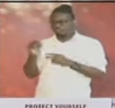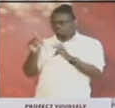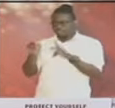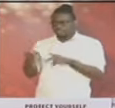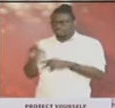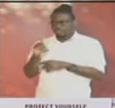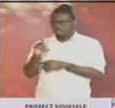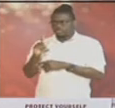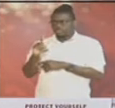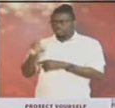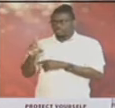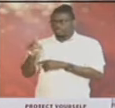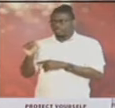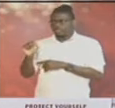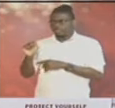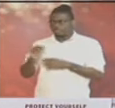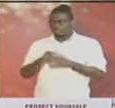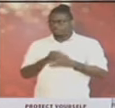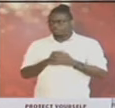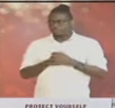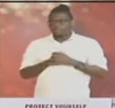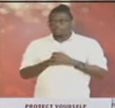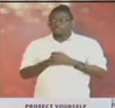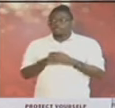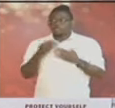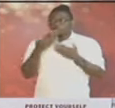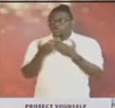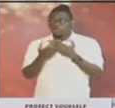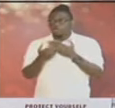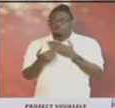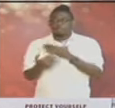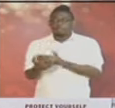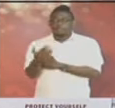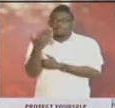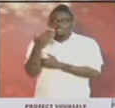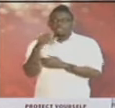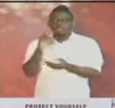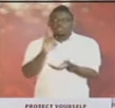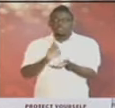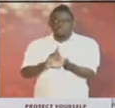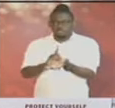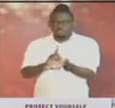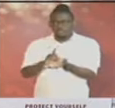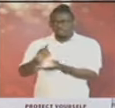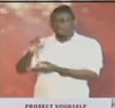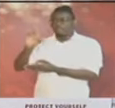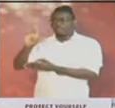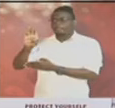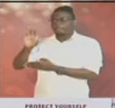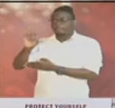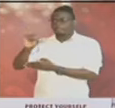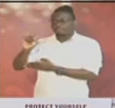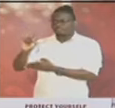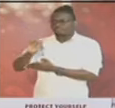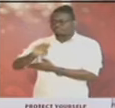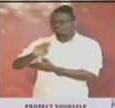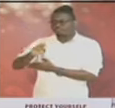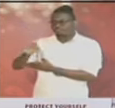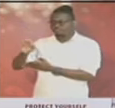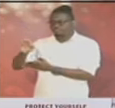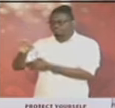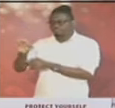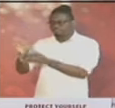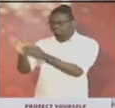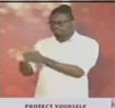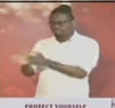Thank you, Ms. Alcantara. Good morning to Dr. Best. Good morning to Mr. Siram Singh. Good morning to members of the media and members of the viewing